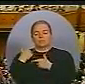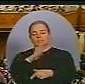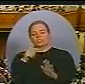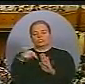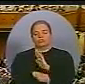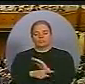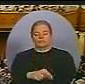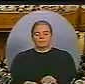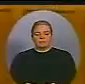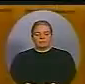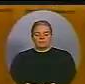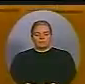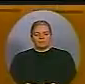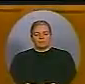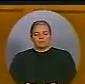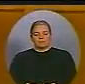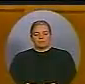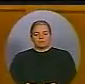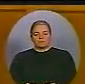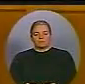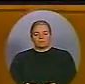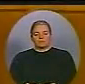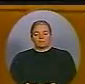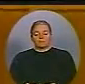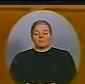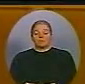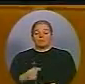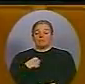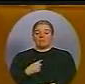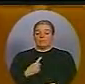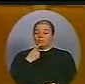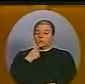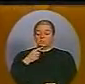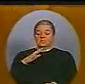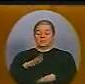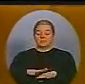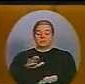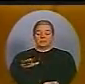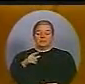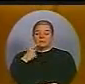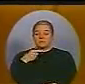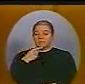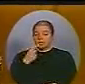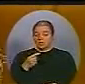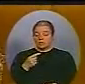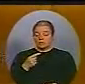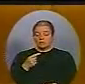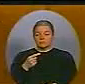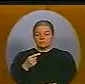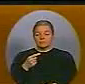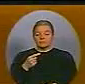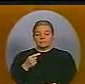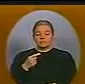The Honourable Parliamentary Secretary. Normally I would be hurt by those angry words, Mr. Speaker, but the member across the way is just depressed. I